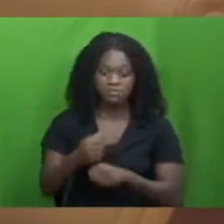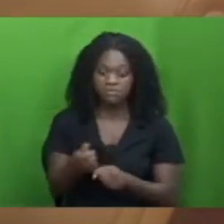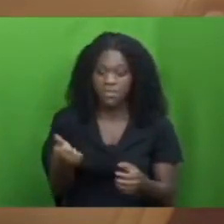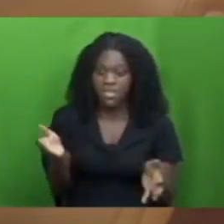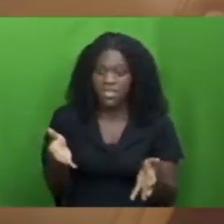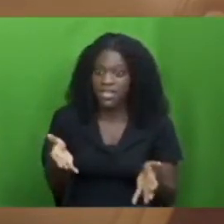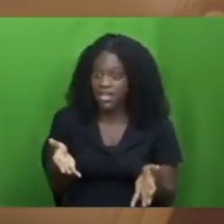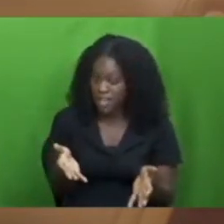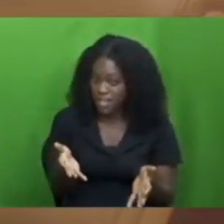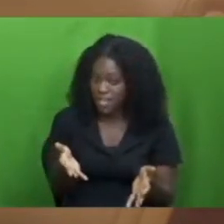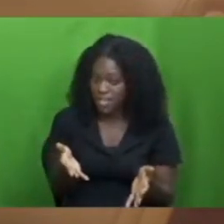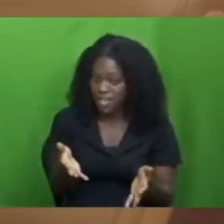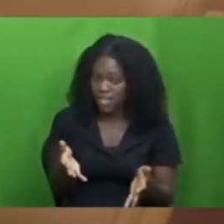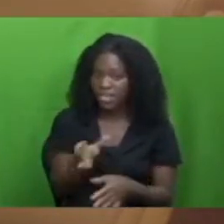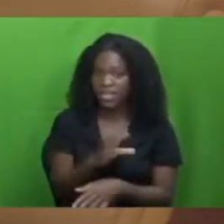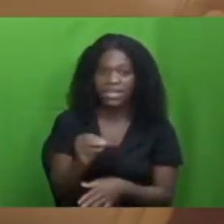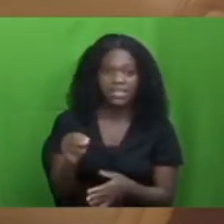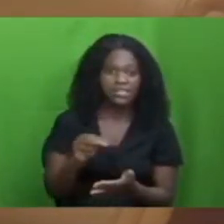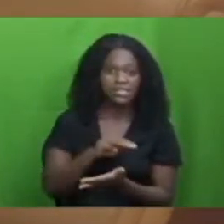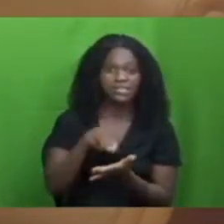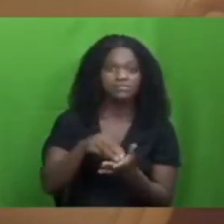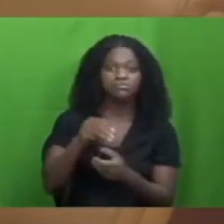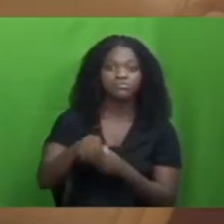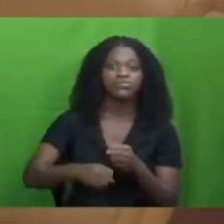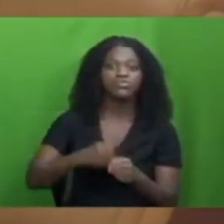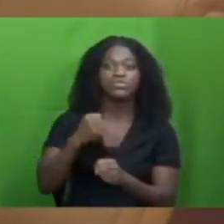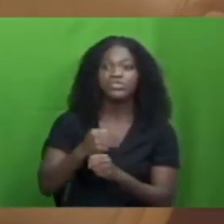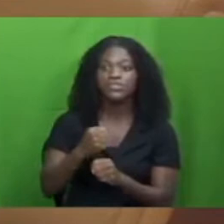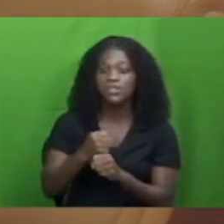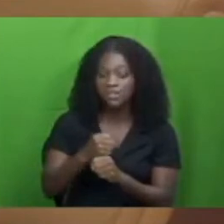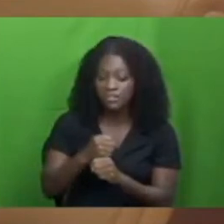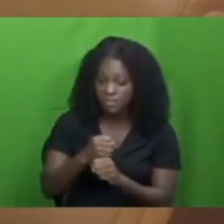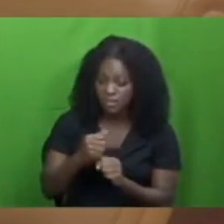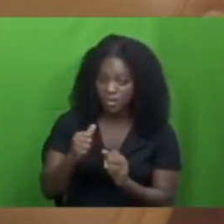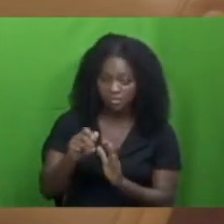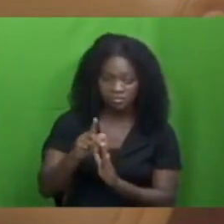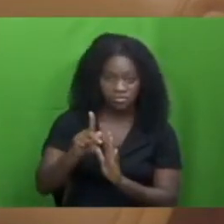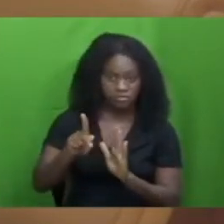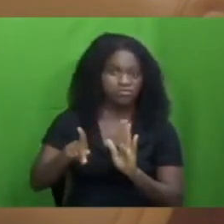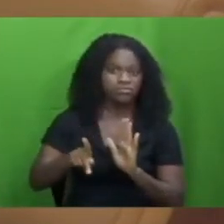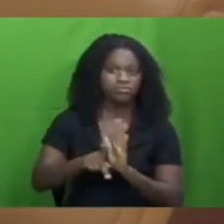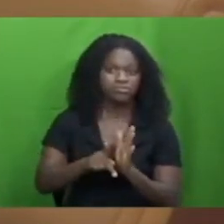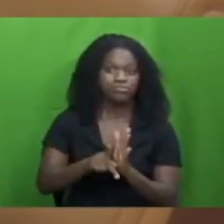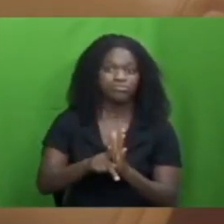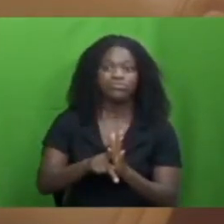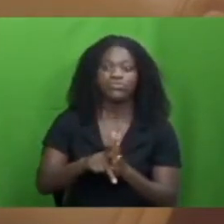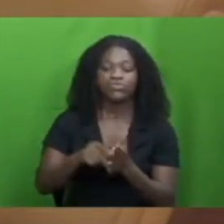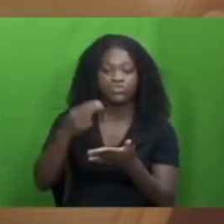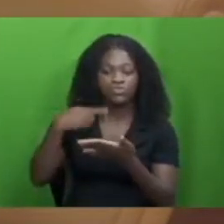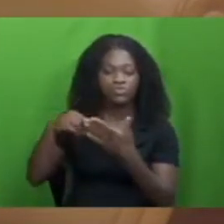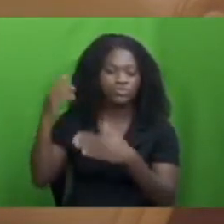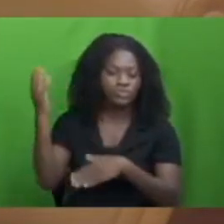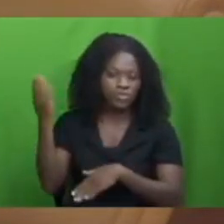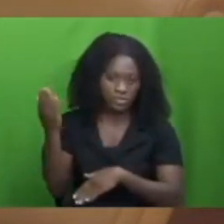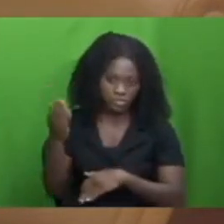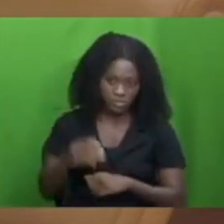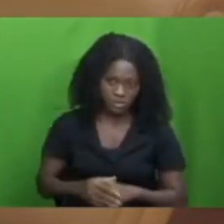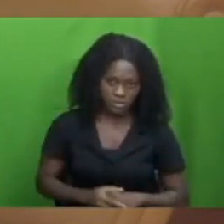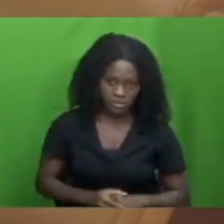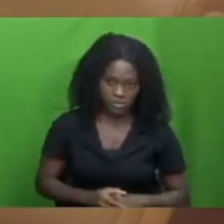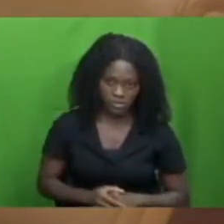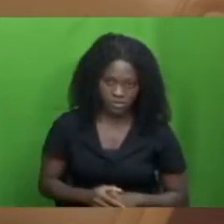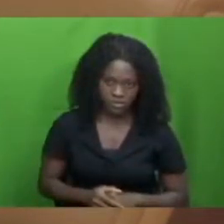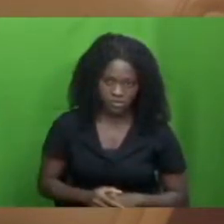distinguish between the statement that members make on the floor of this House and this